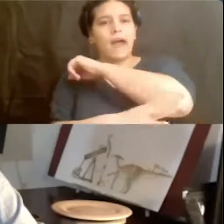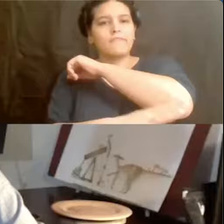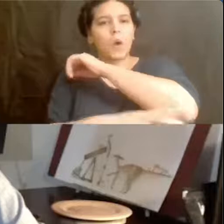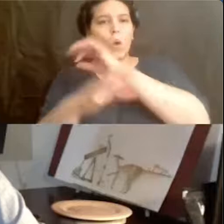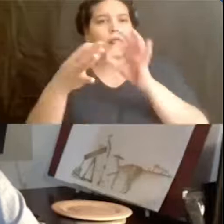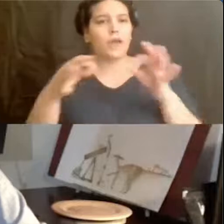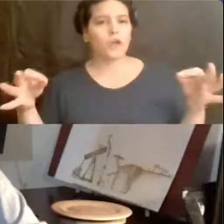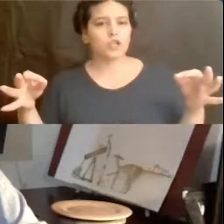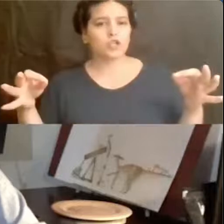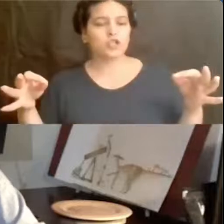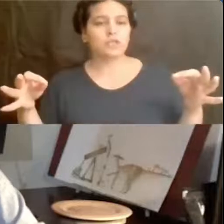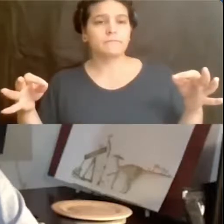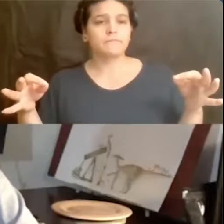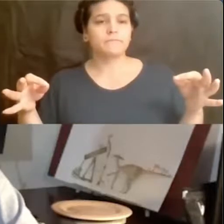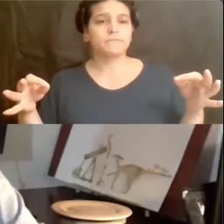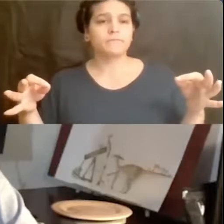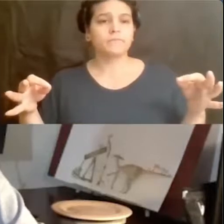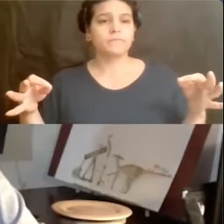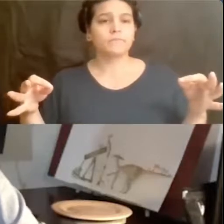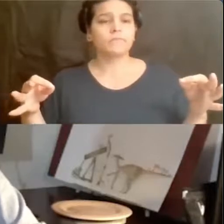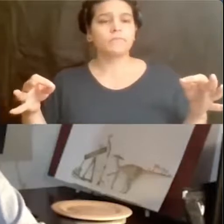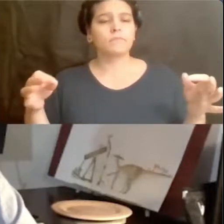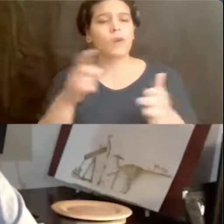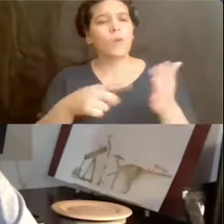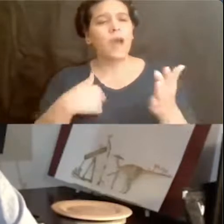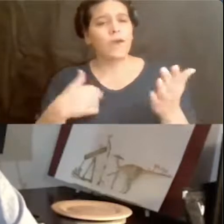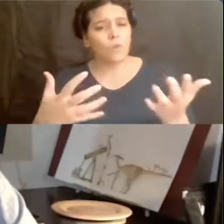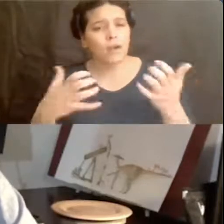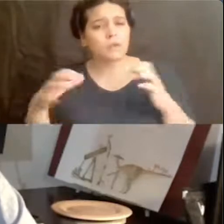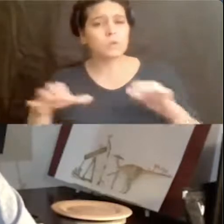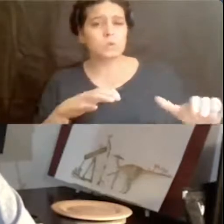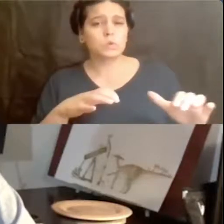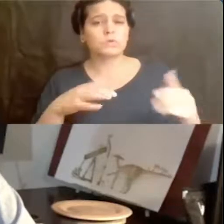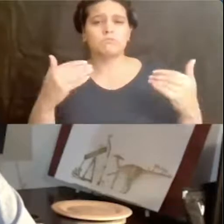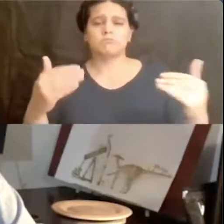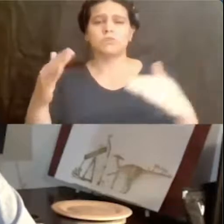But what I wanted to do was just share that